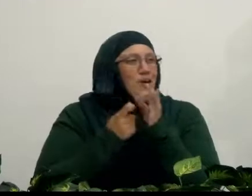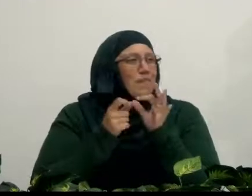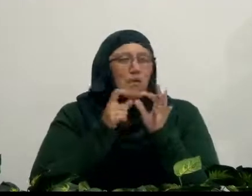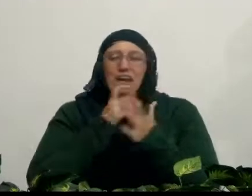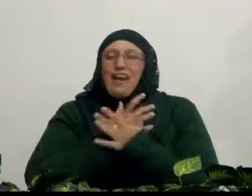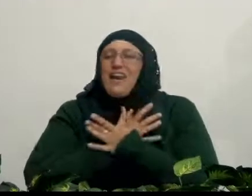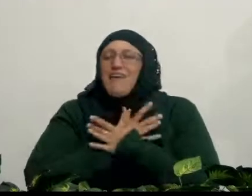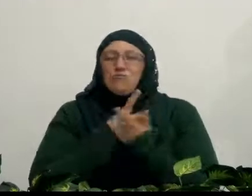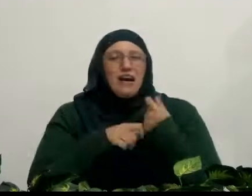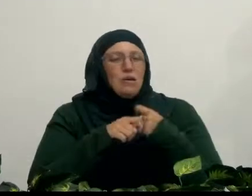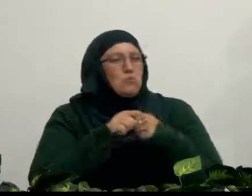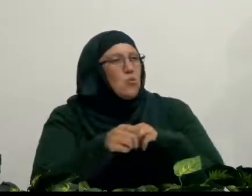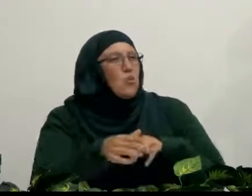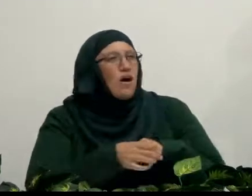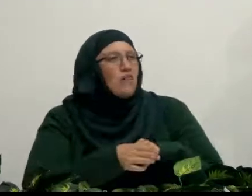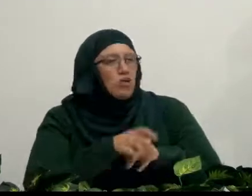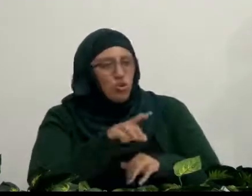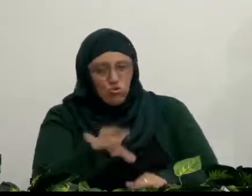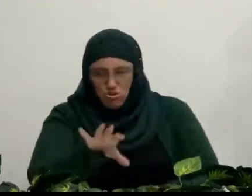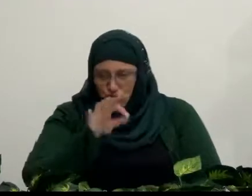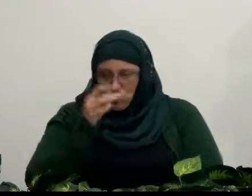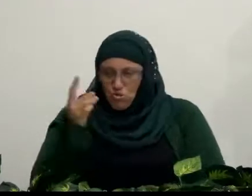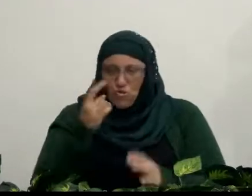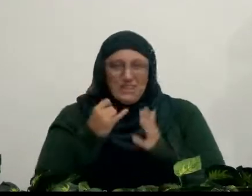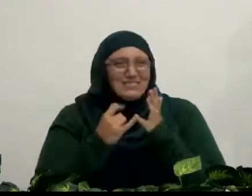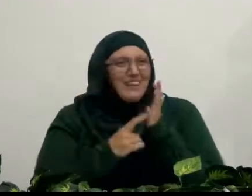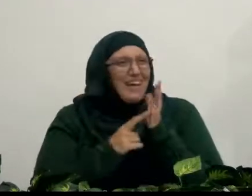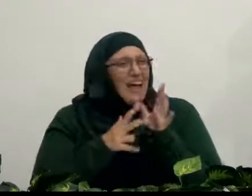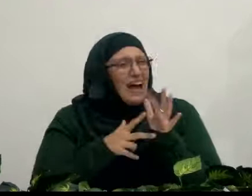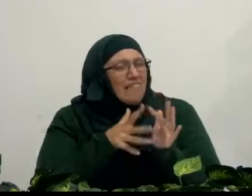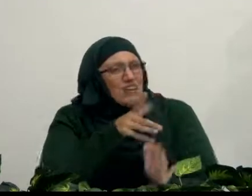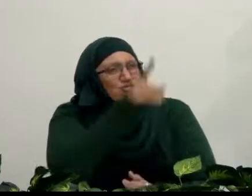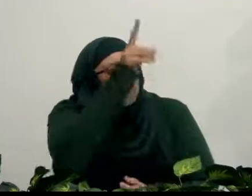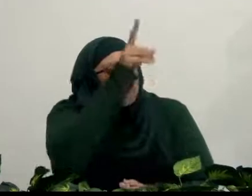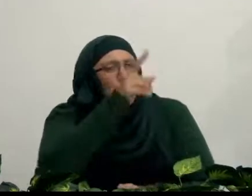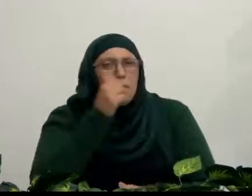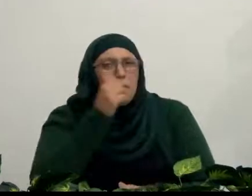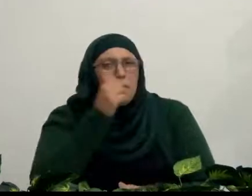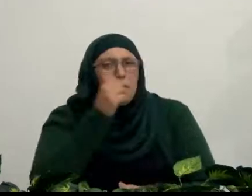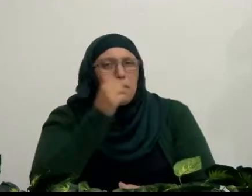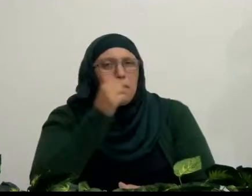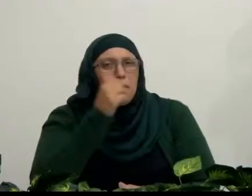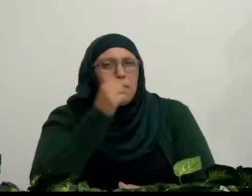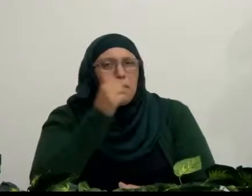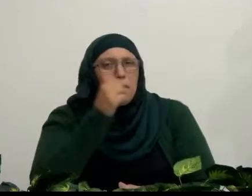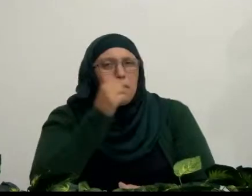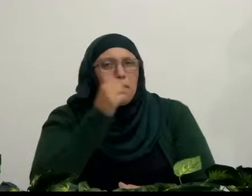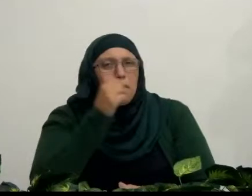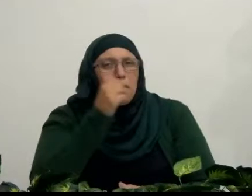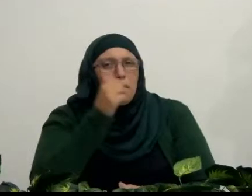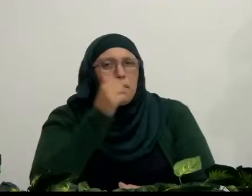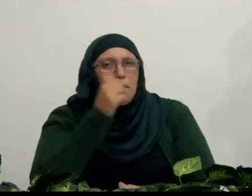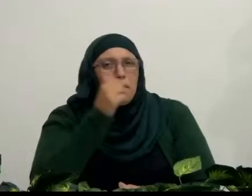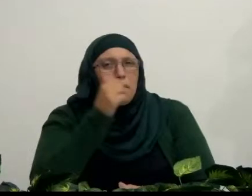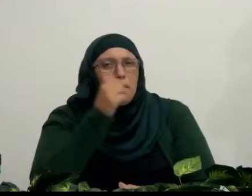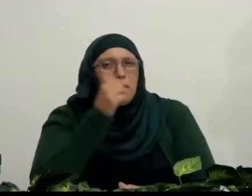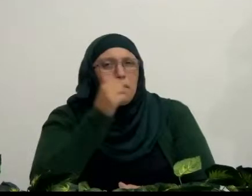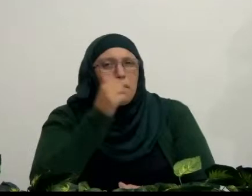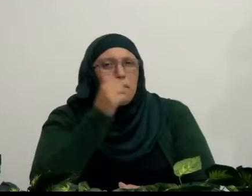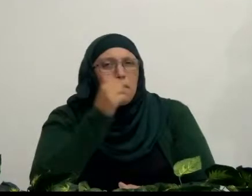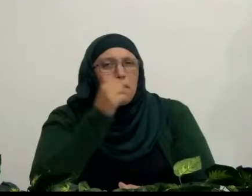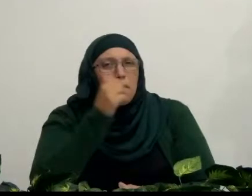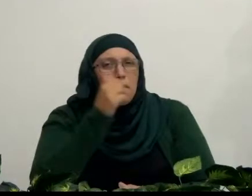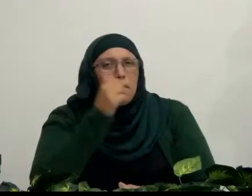they love to be your wife. Why did you choose this black female slave? The Imam says, Inna akramakum